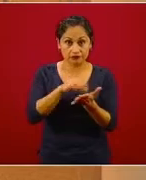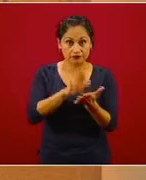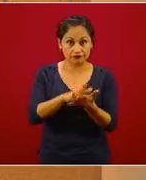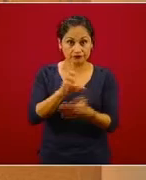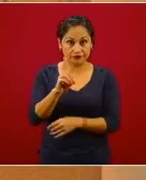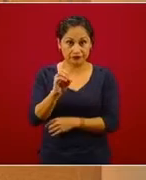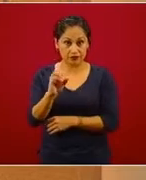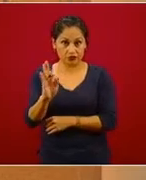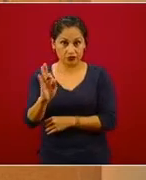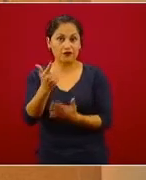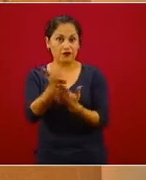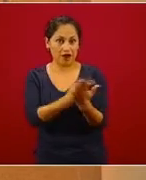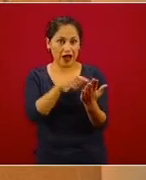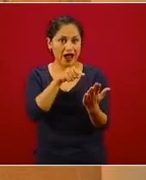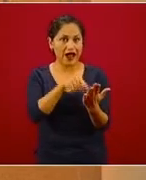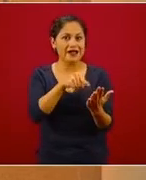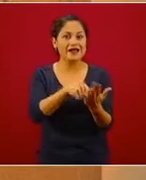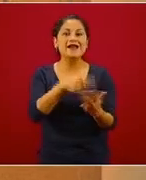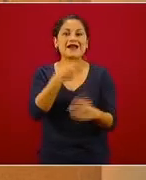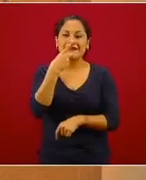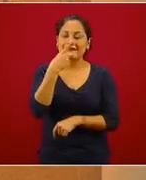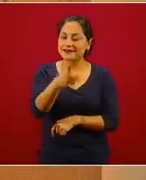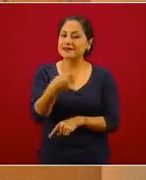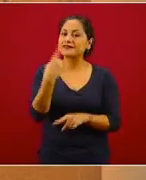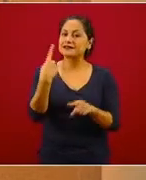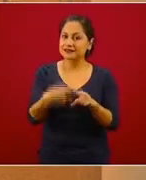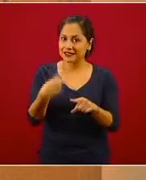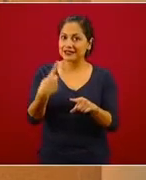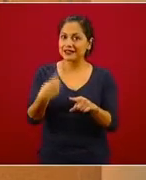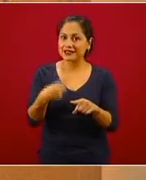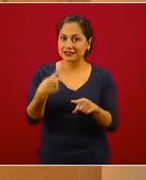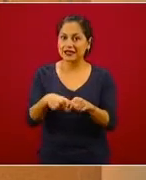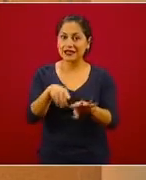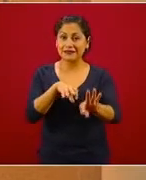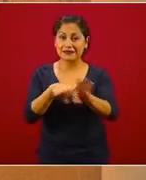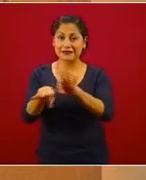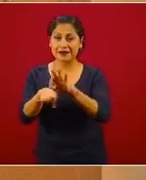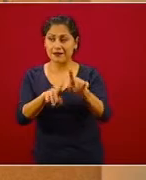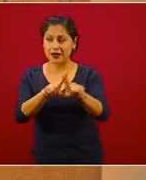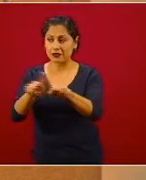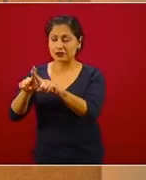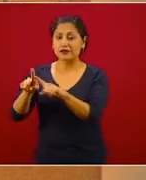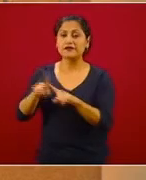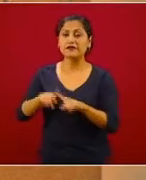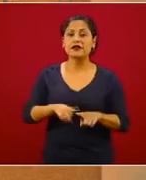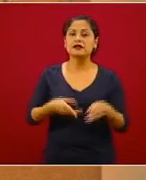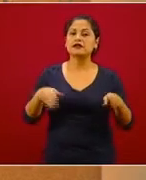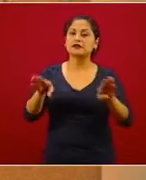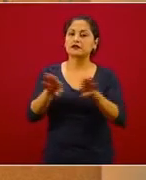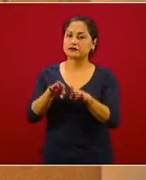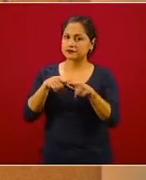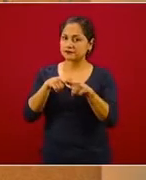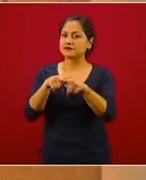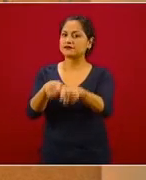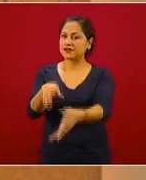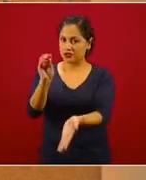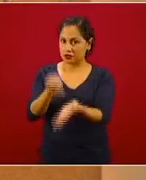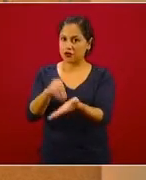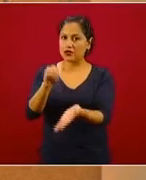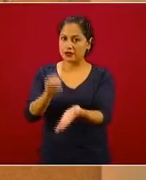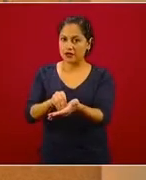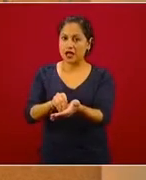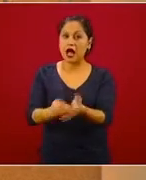the Ministry of Health. And we had that published in the official gazette of the Federation.